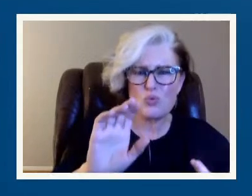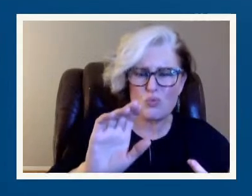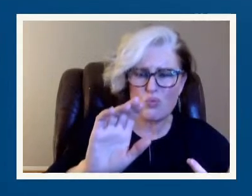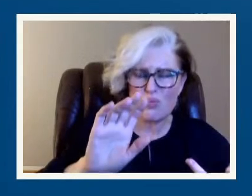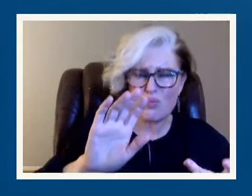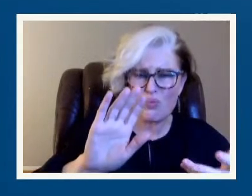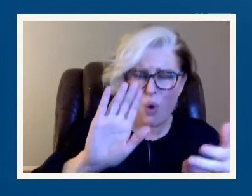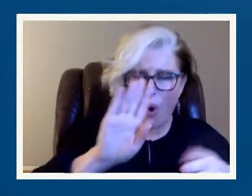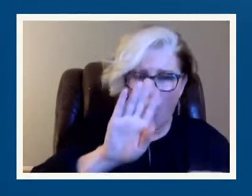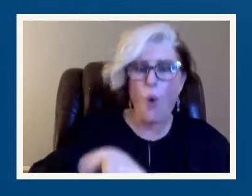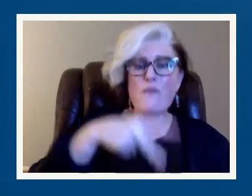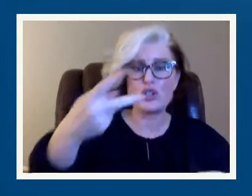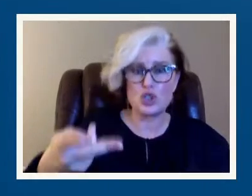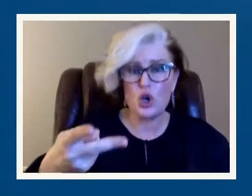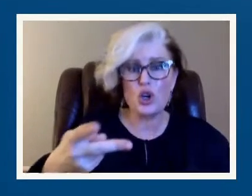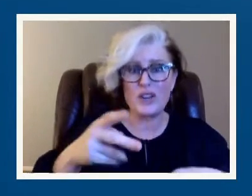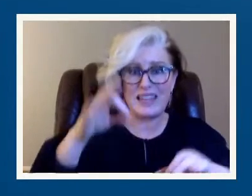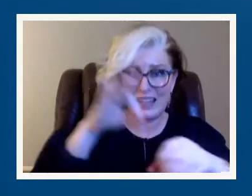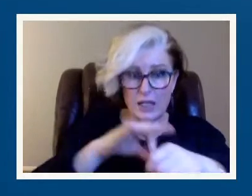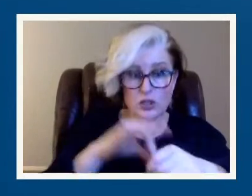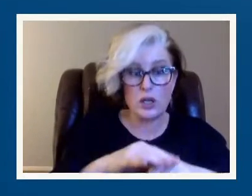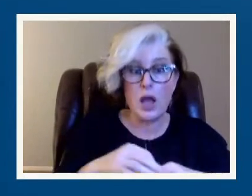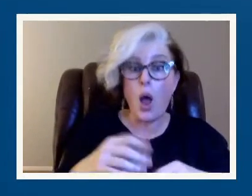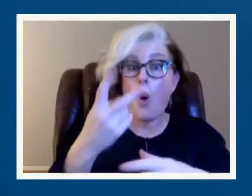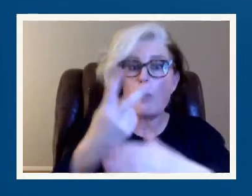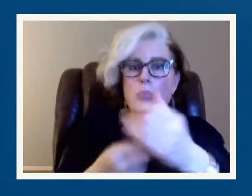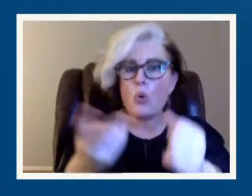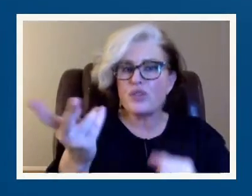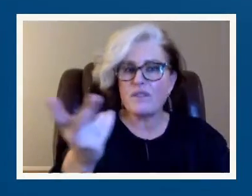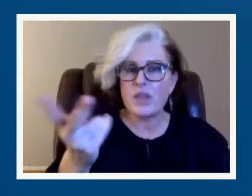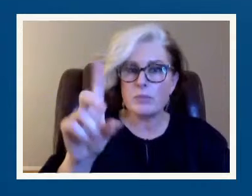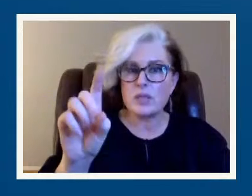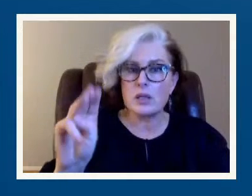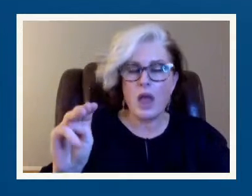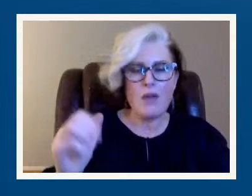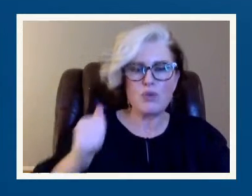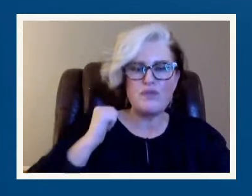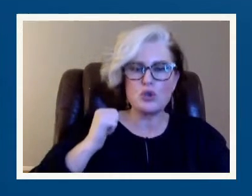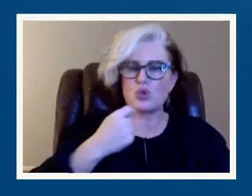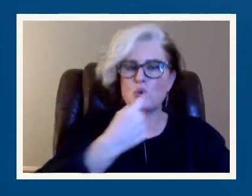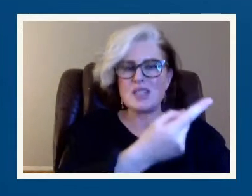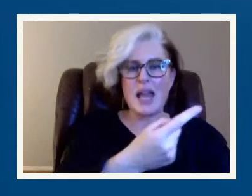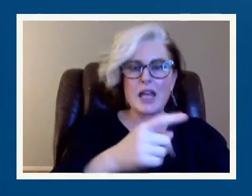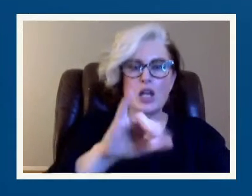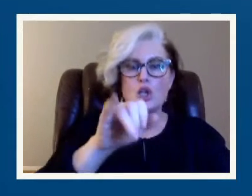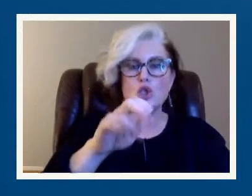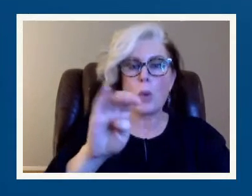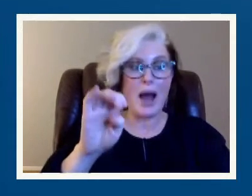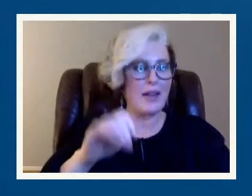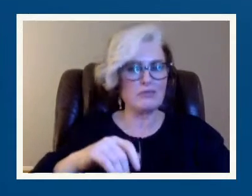Both of them to this day, have refused to say that Joe Biden won the last election.